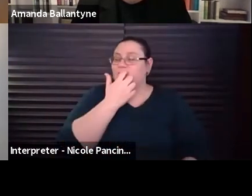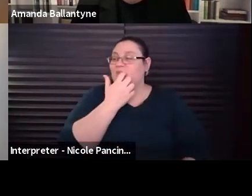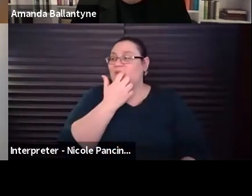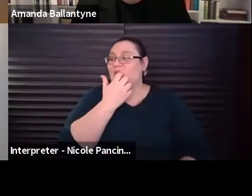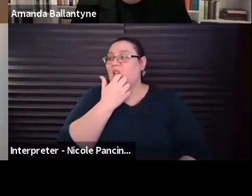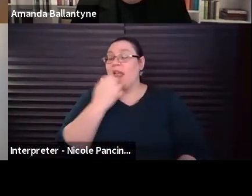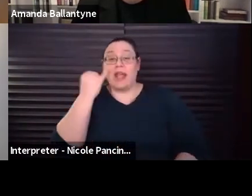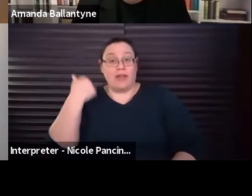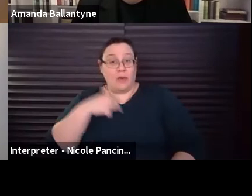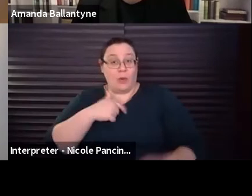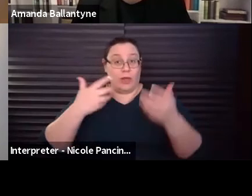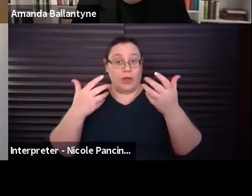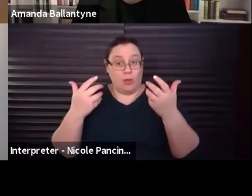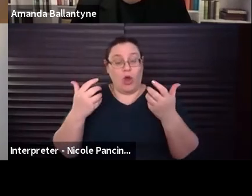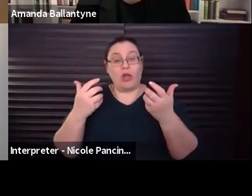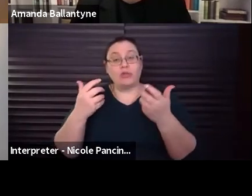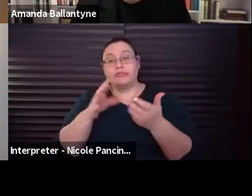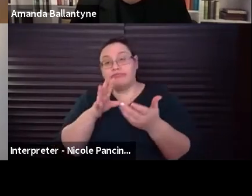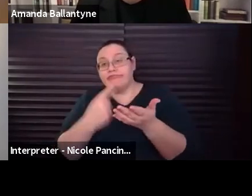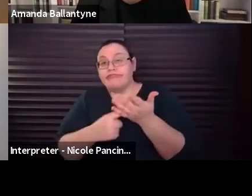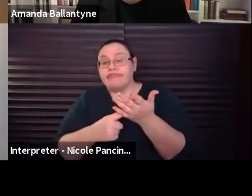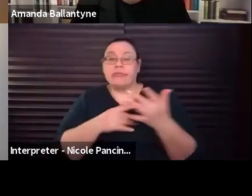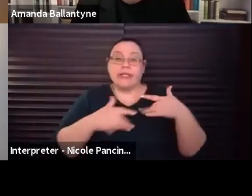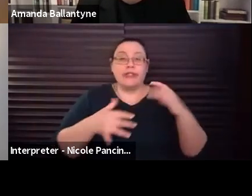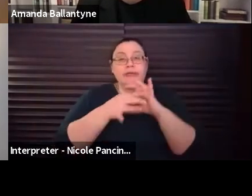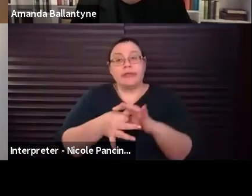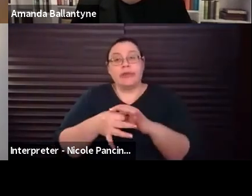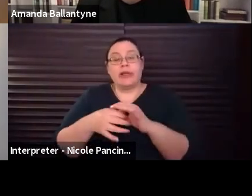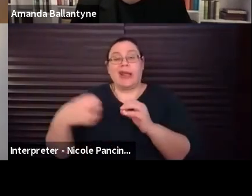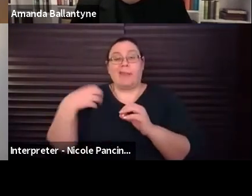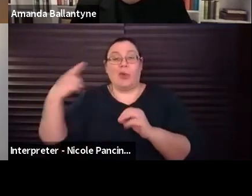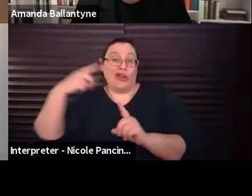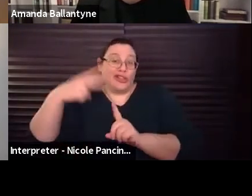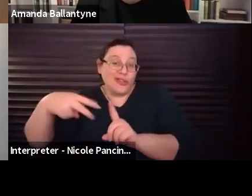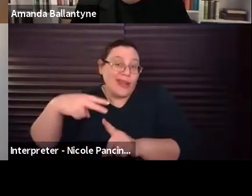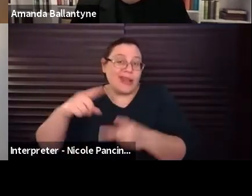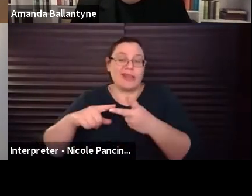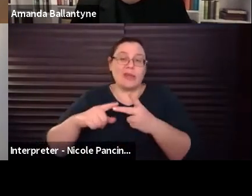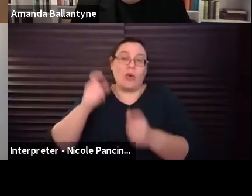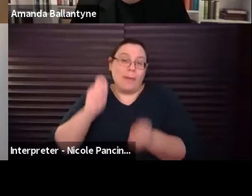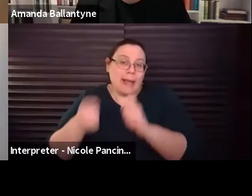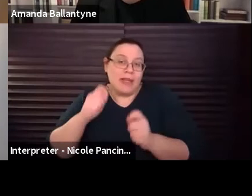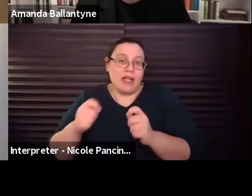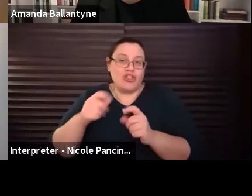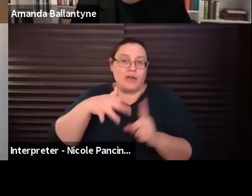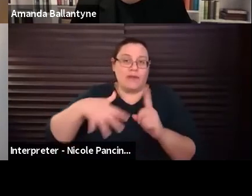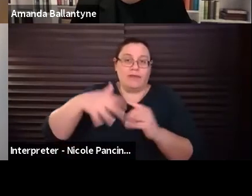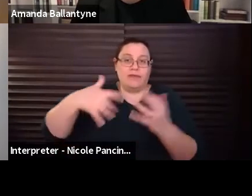want to address concerns around employer surveillance or manipulation of social spaces